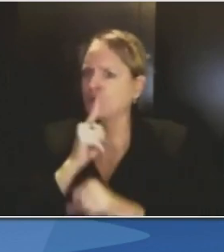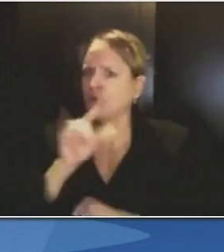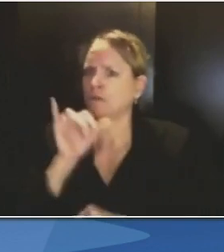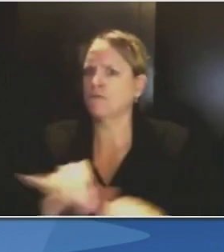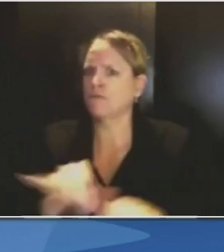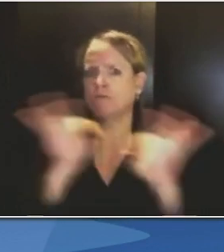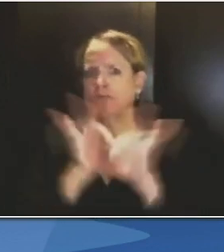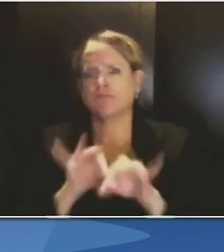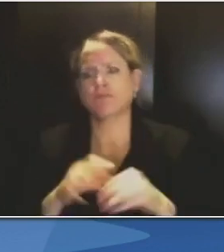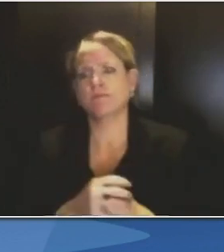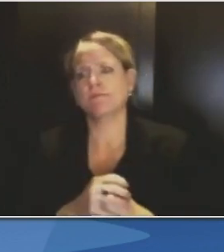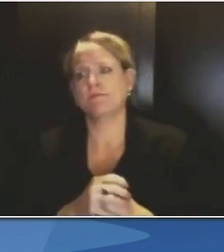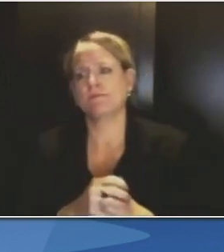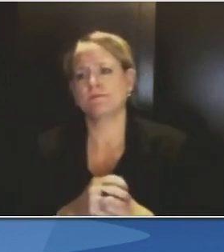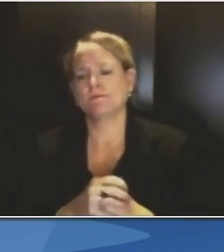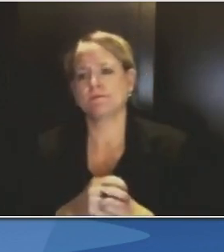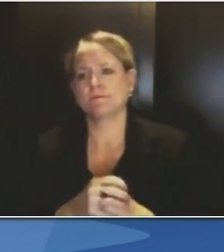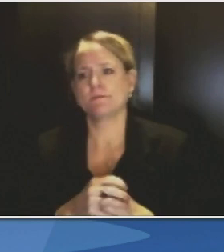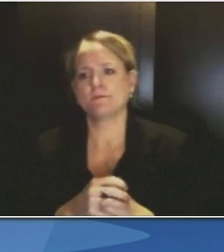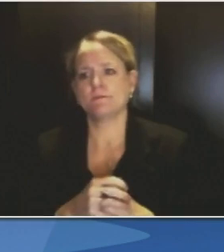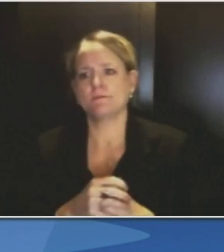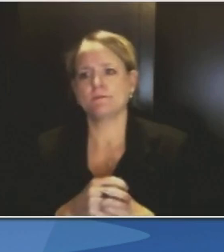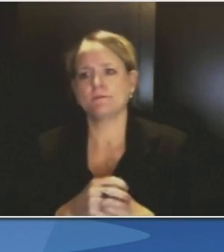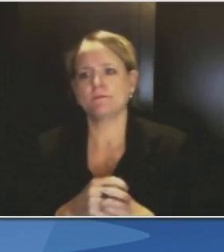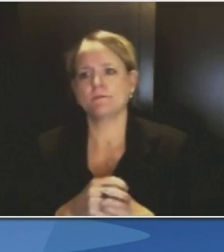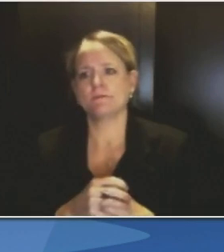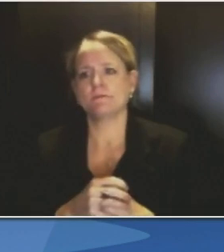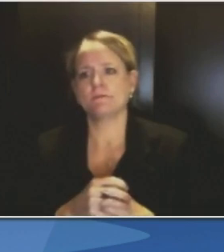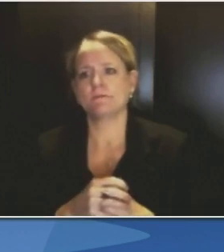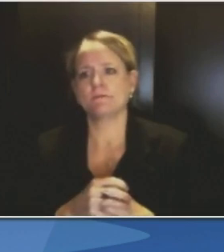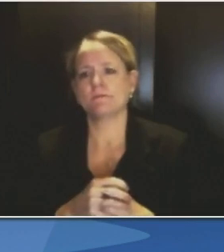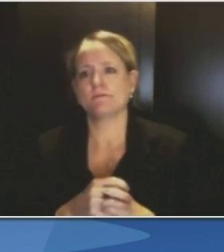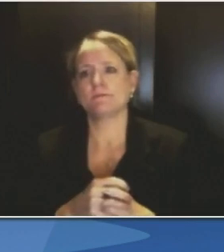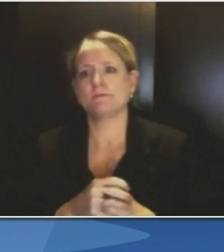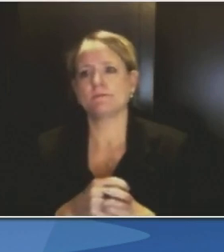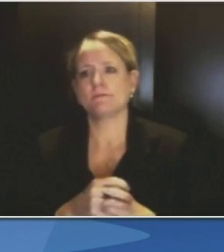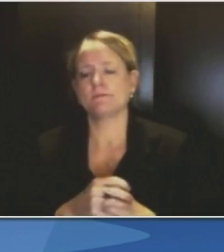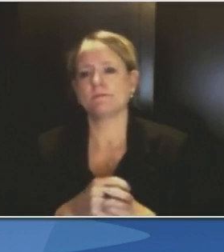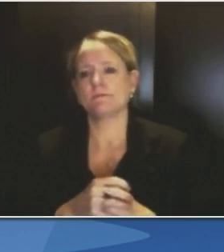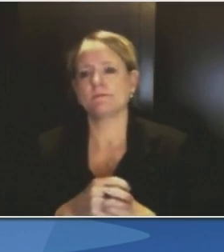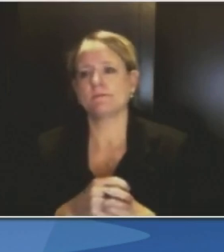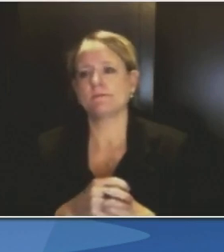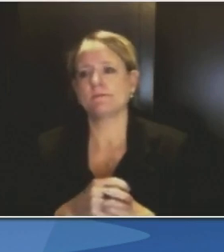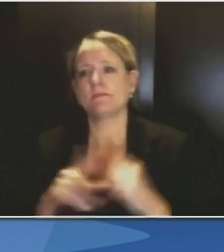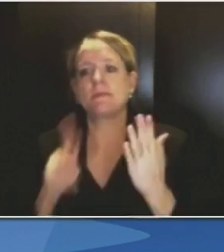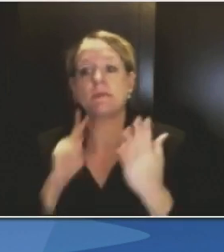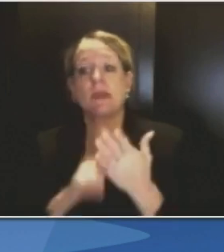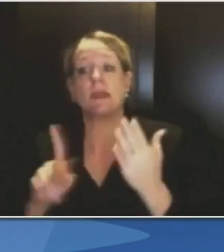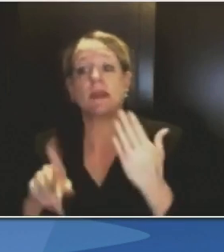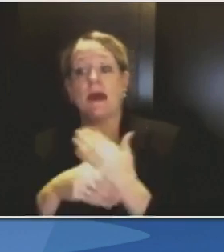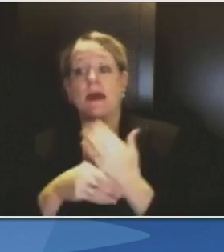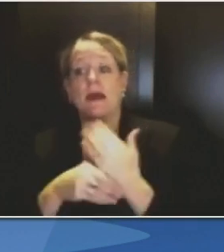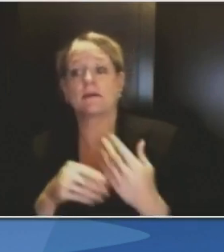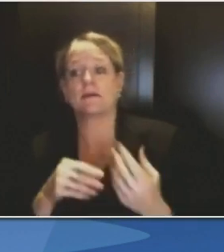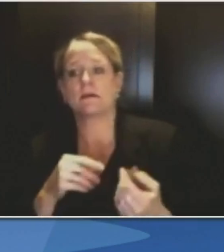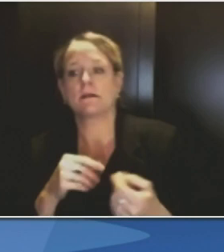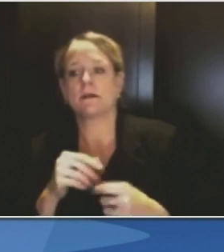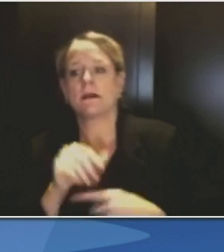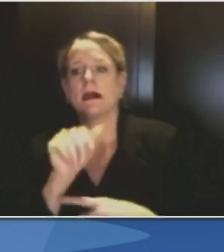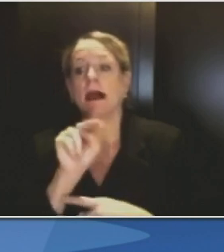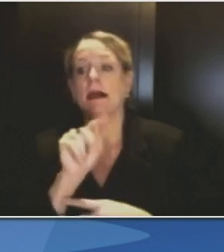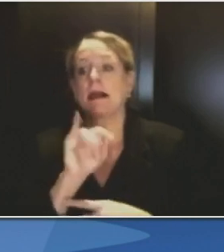testing, this is why we should be looking at every new testing technology that's coming out and thinking about ways to enhance our